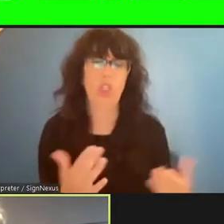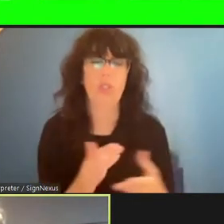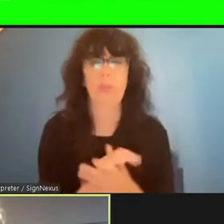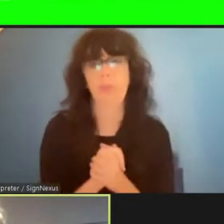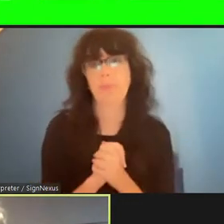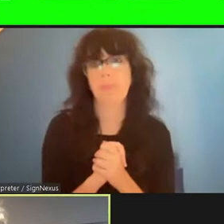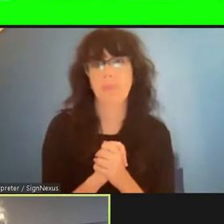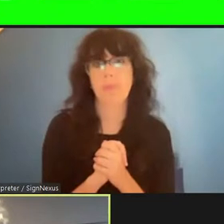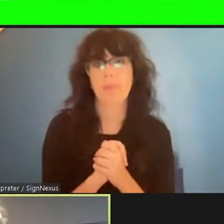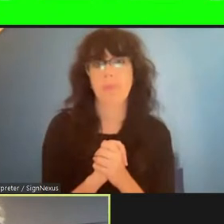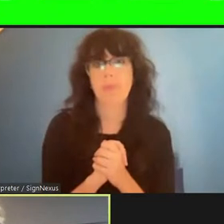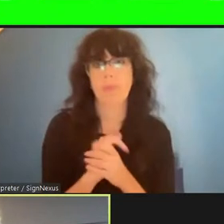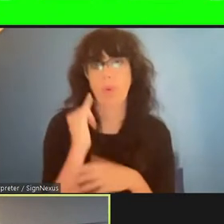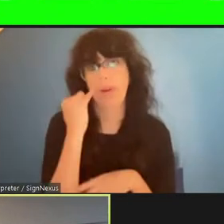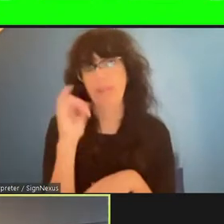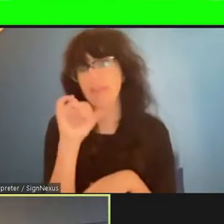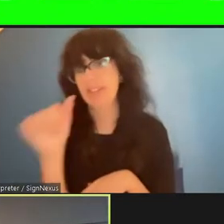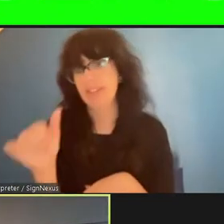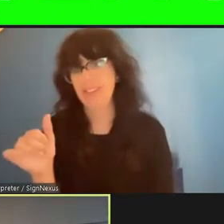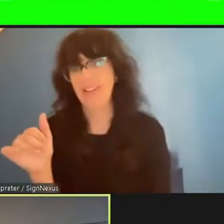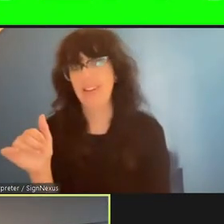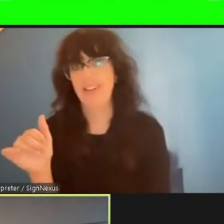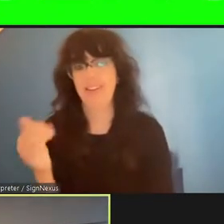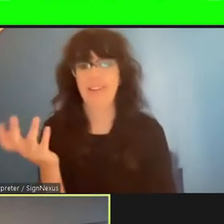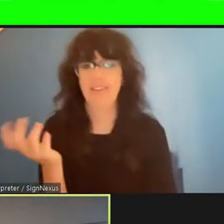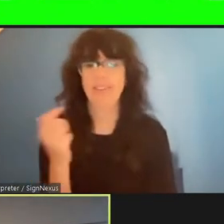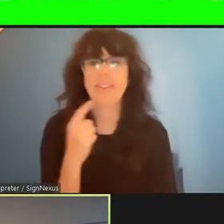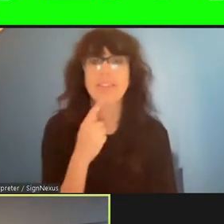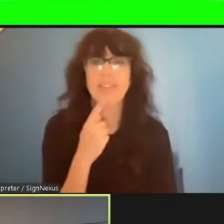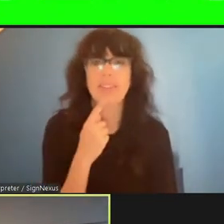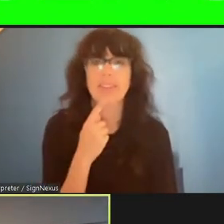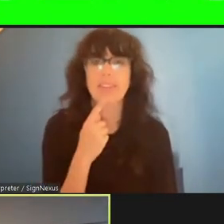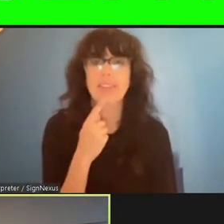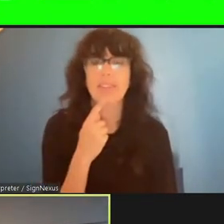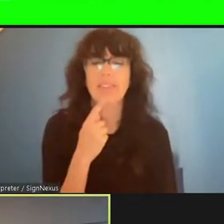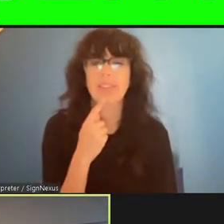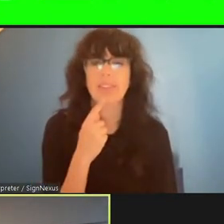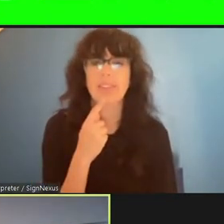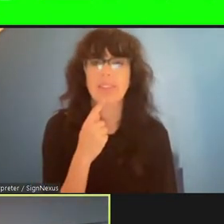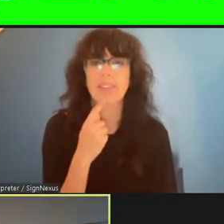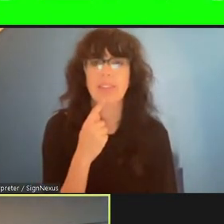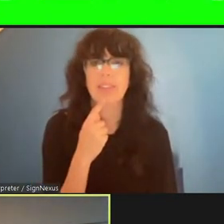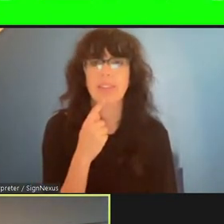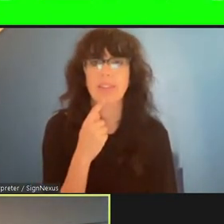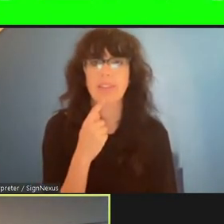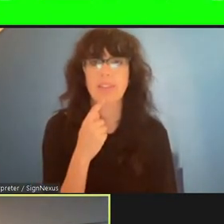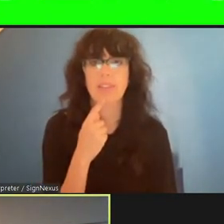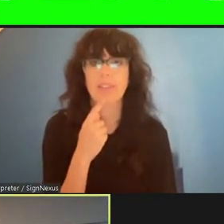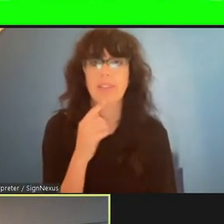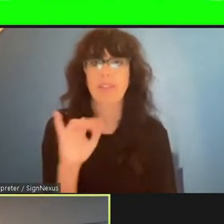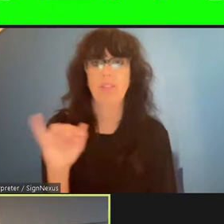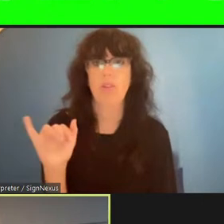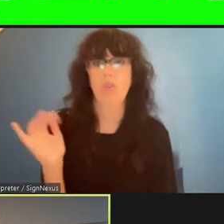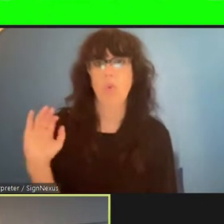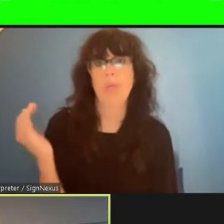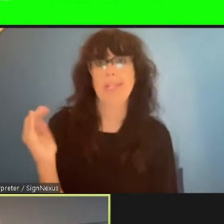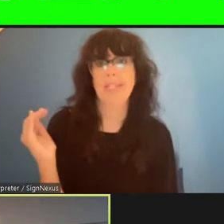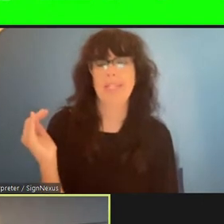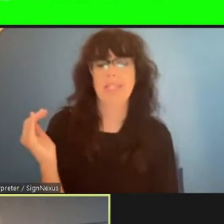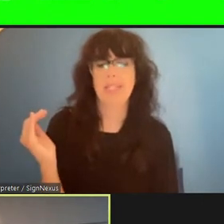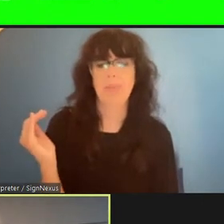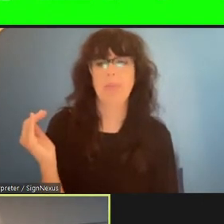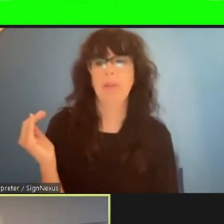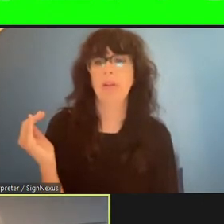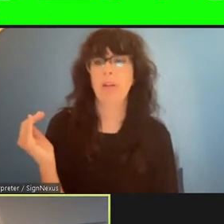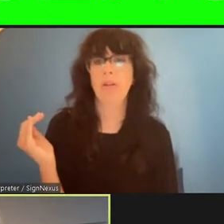or even if it isn't you know and uh and it also seems to me like uh that